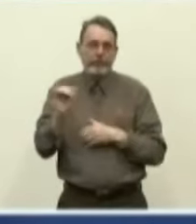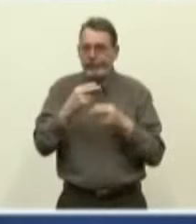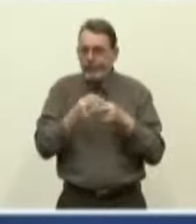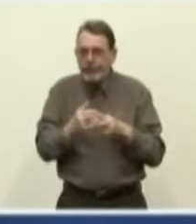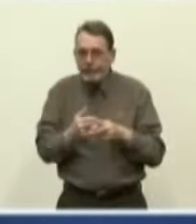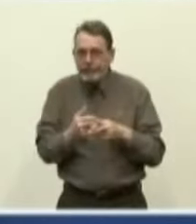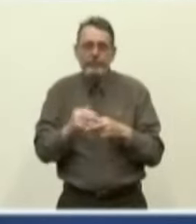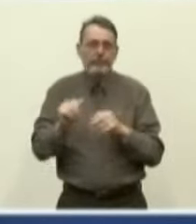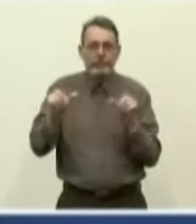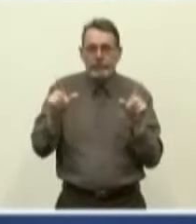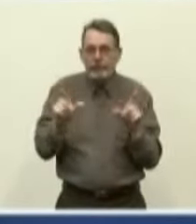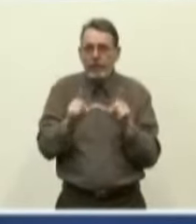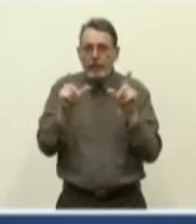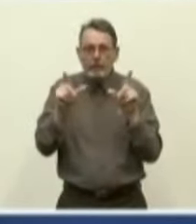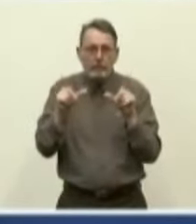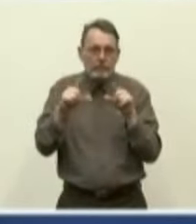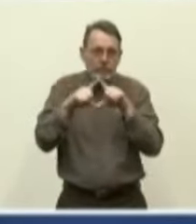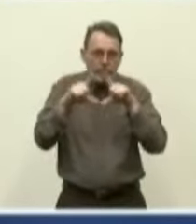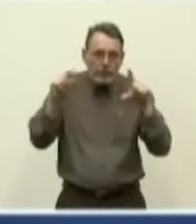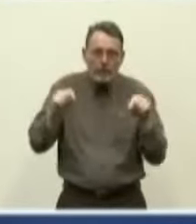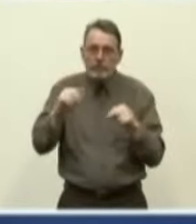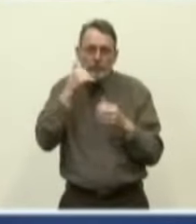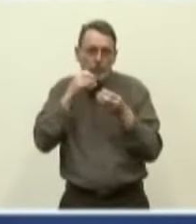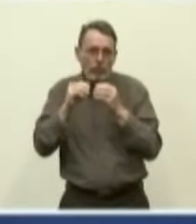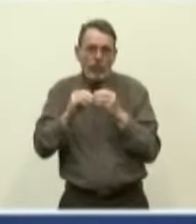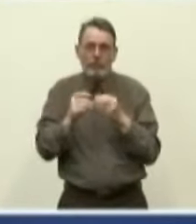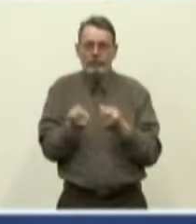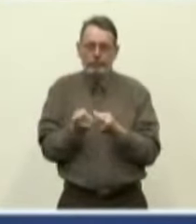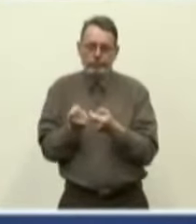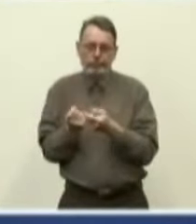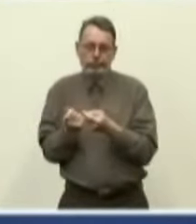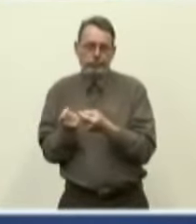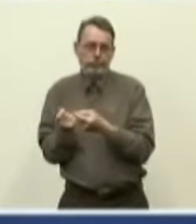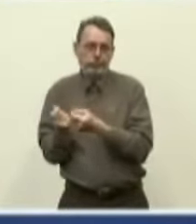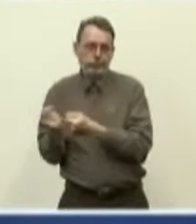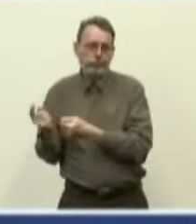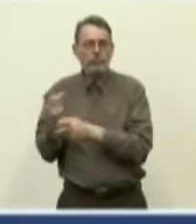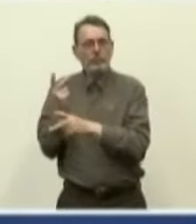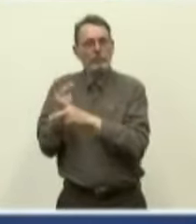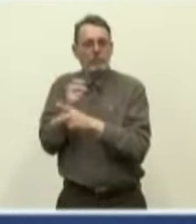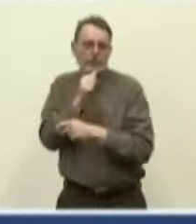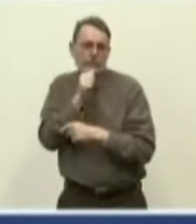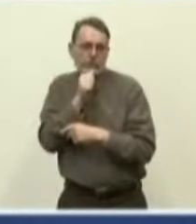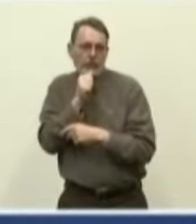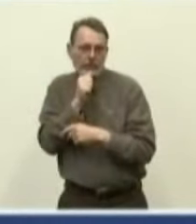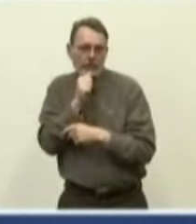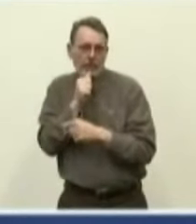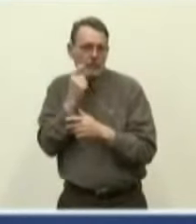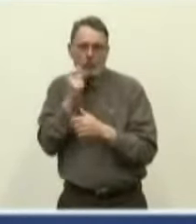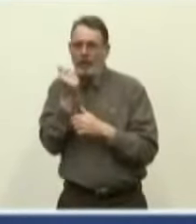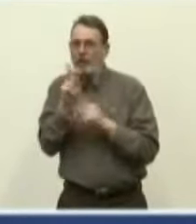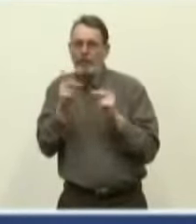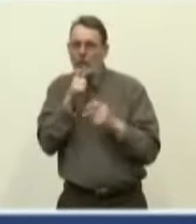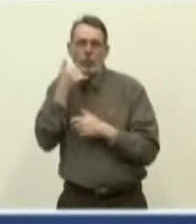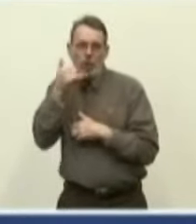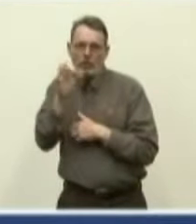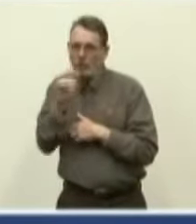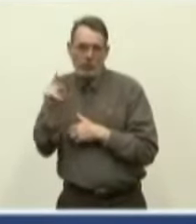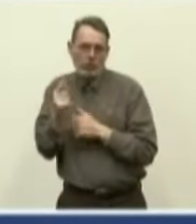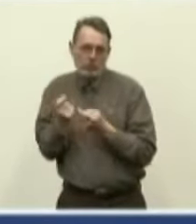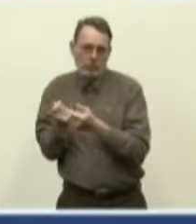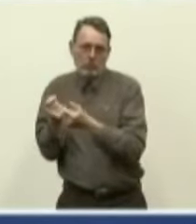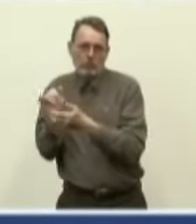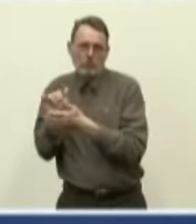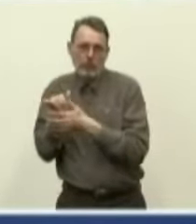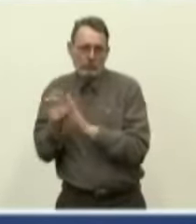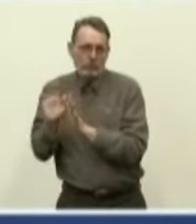names, license plates, and phone numbers have been redacted for the privacy of 911 callers and victims. This redaction